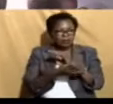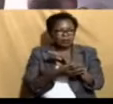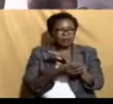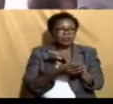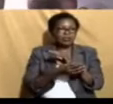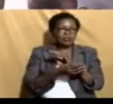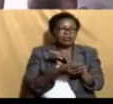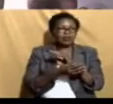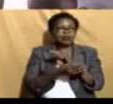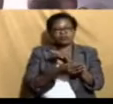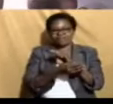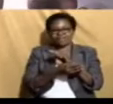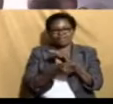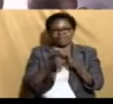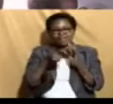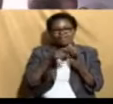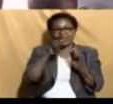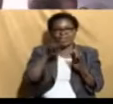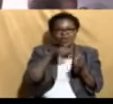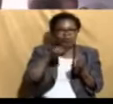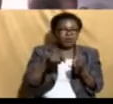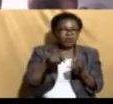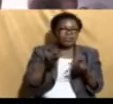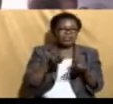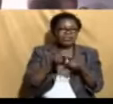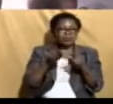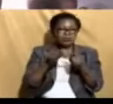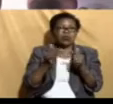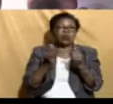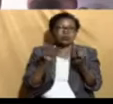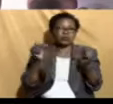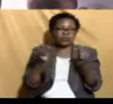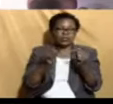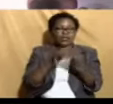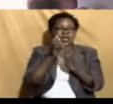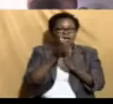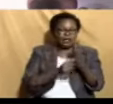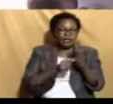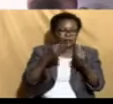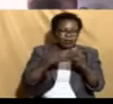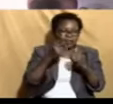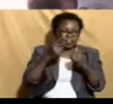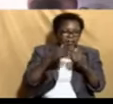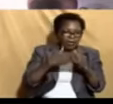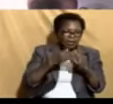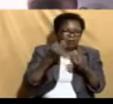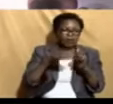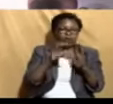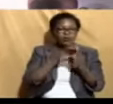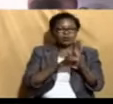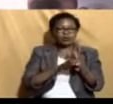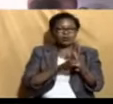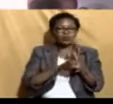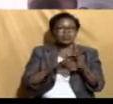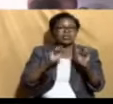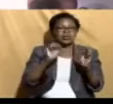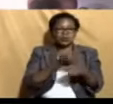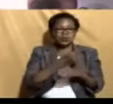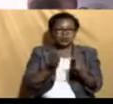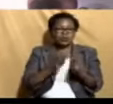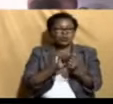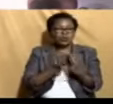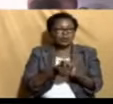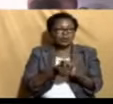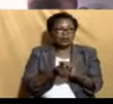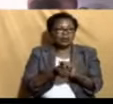is founded on the erroneous and very absurd proposition that Article 89 of the Constitution is unamendable and cannot be